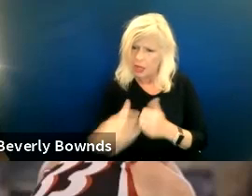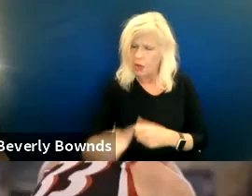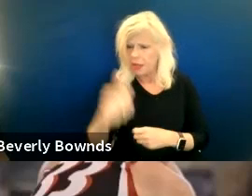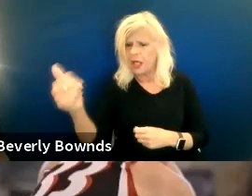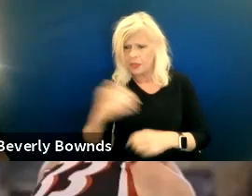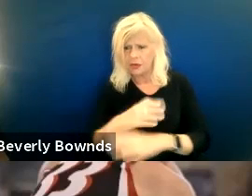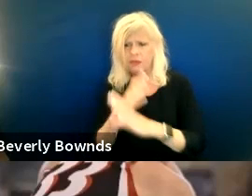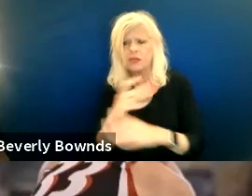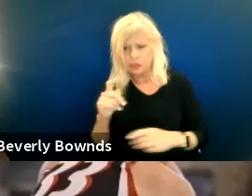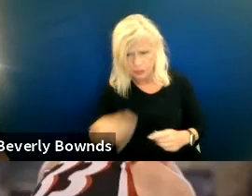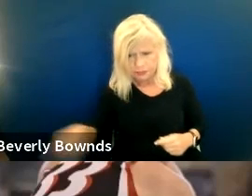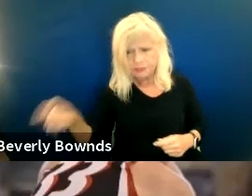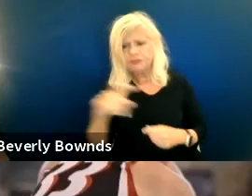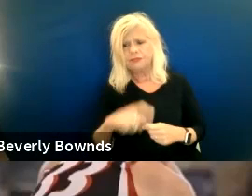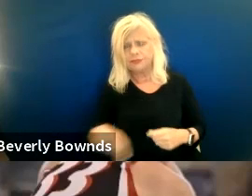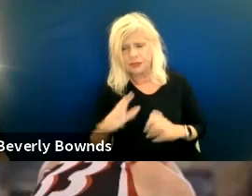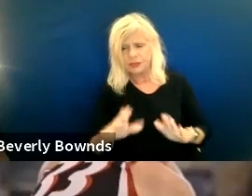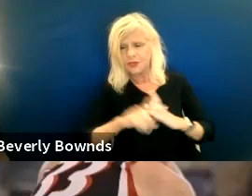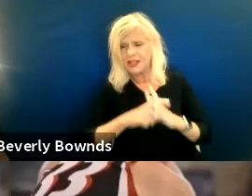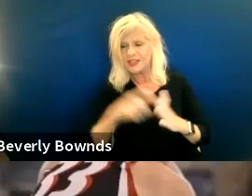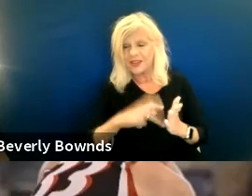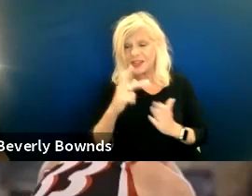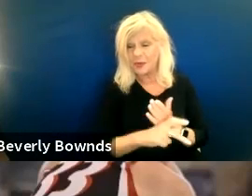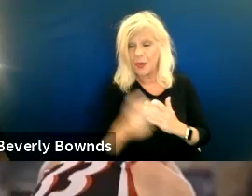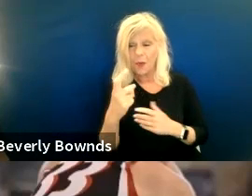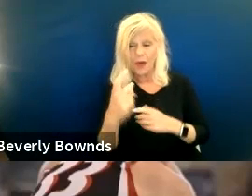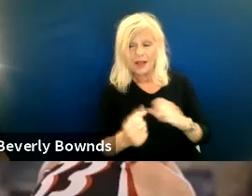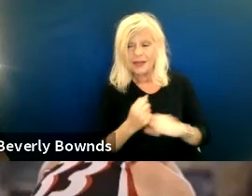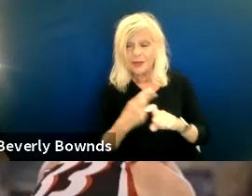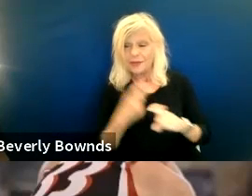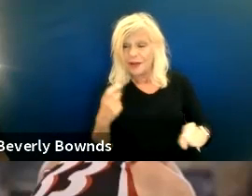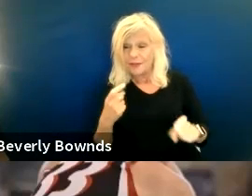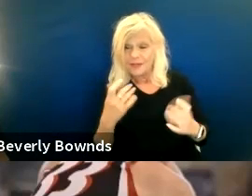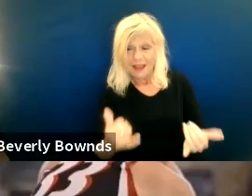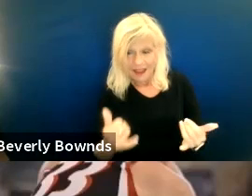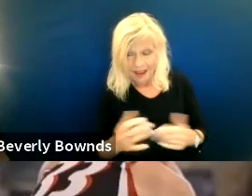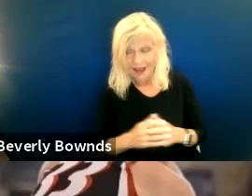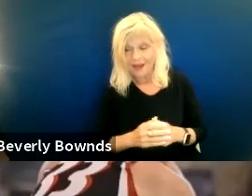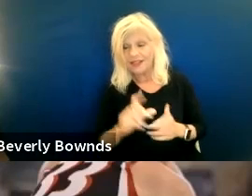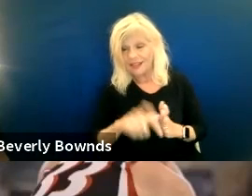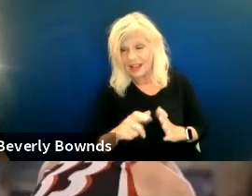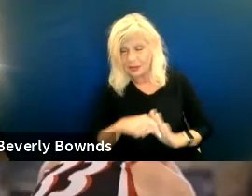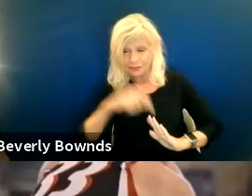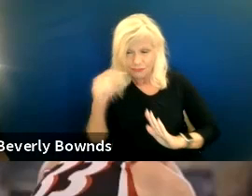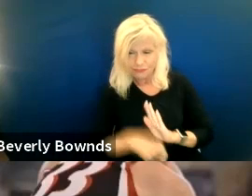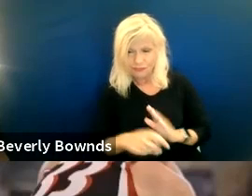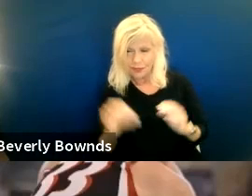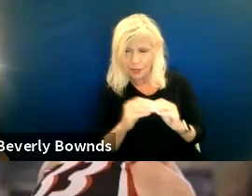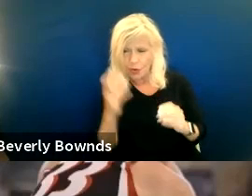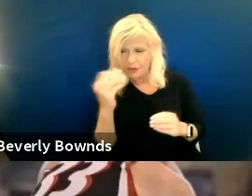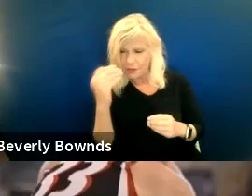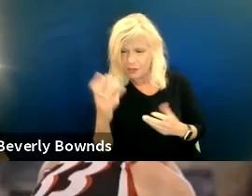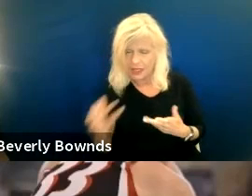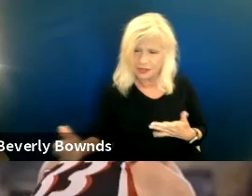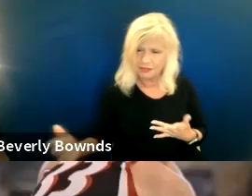great start to this project. And I know that a year from now, as we are deeper into it, we will be able to tell you even more about all